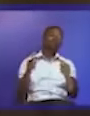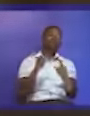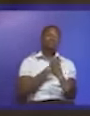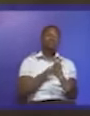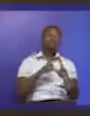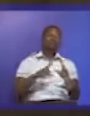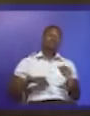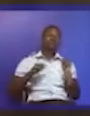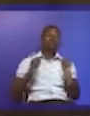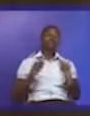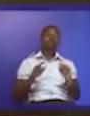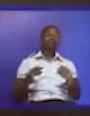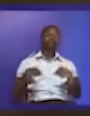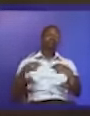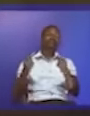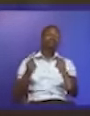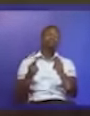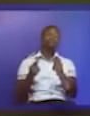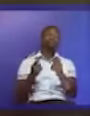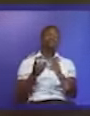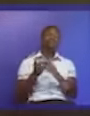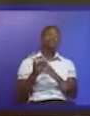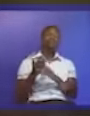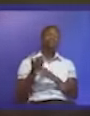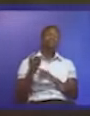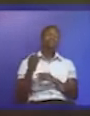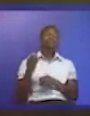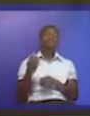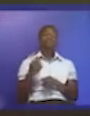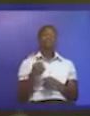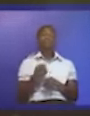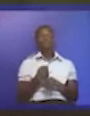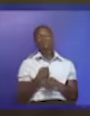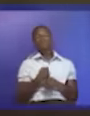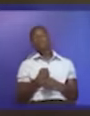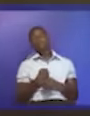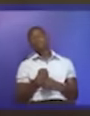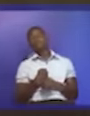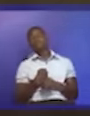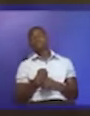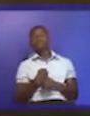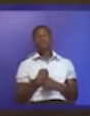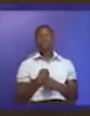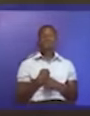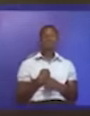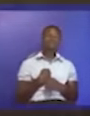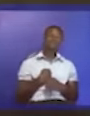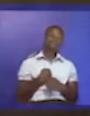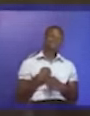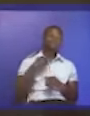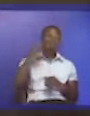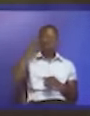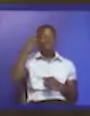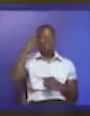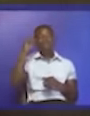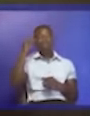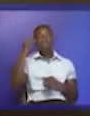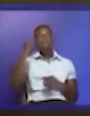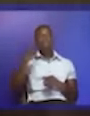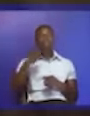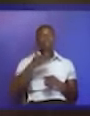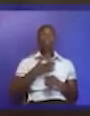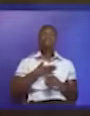Lord, you can go through me. For I'm yours.